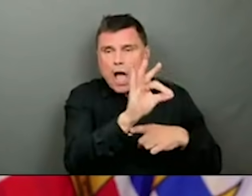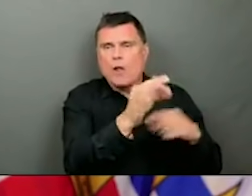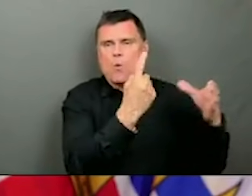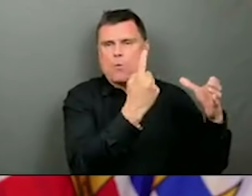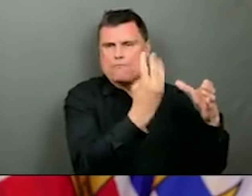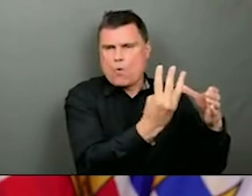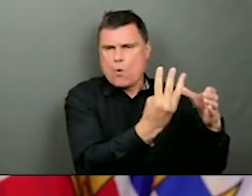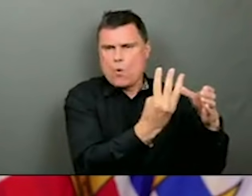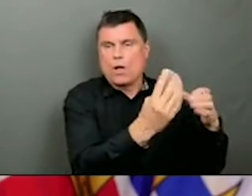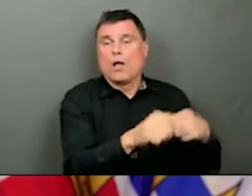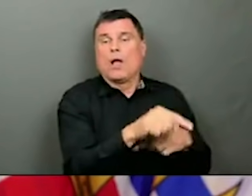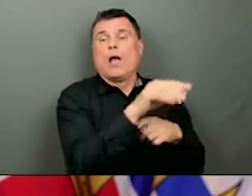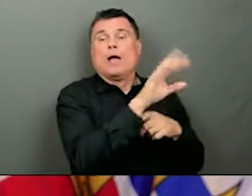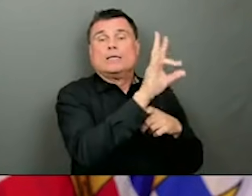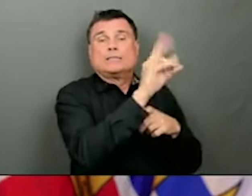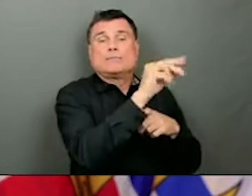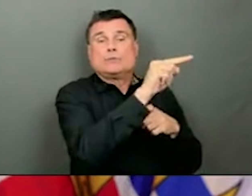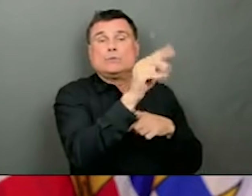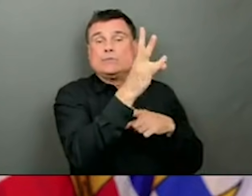And this